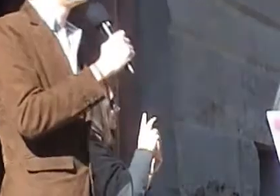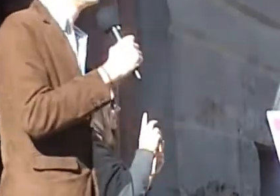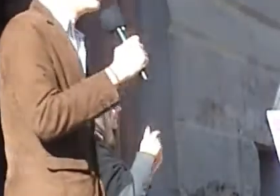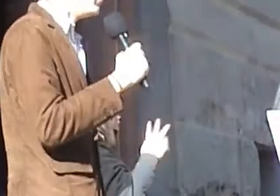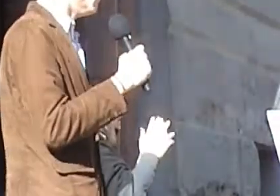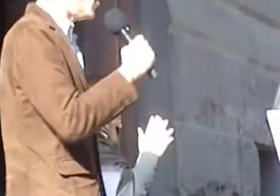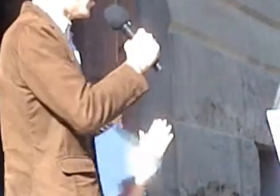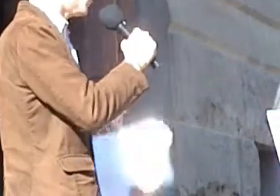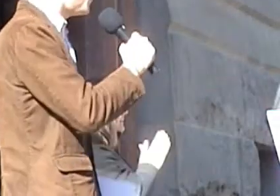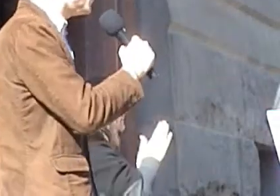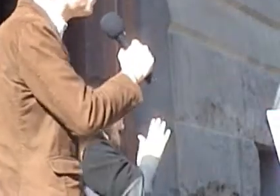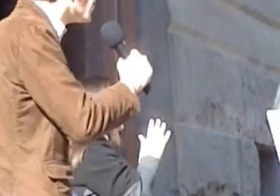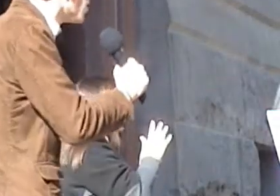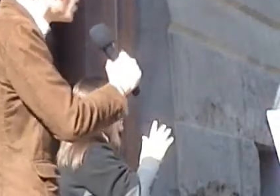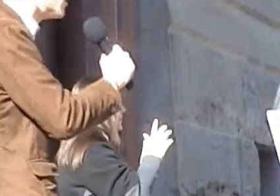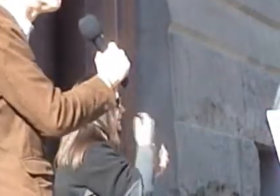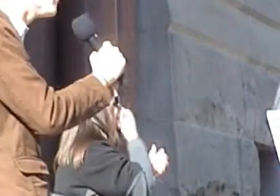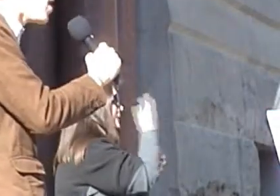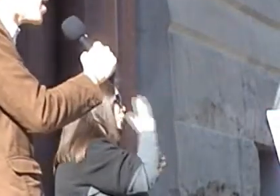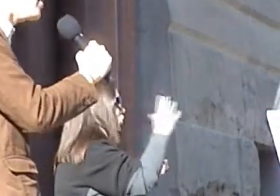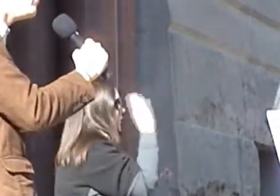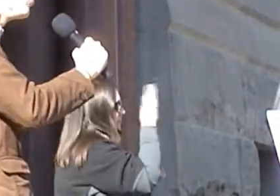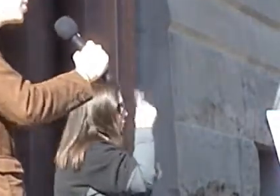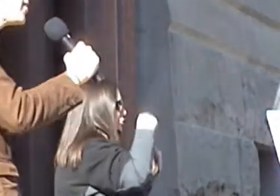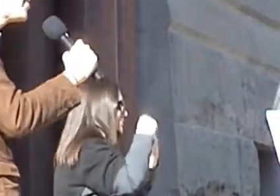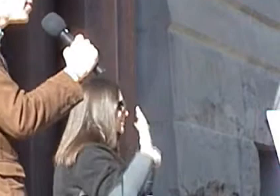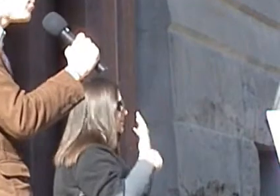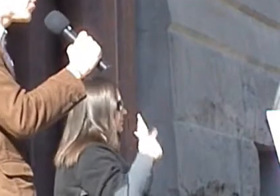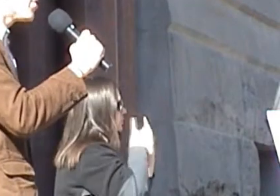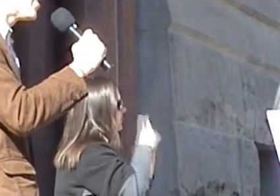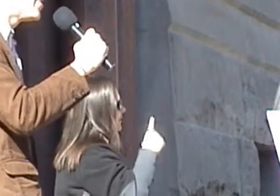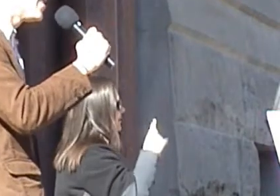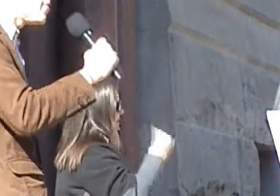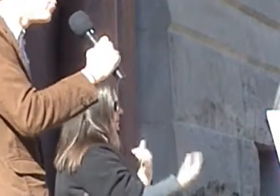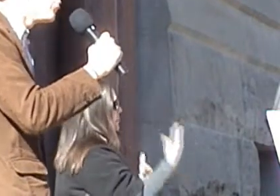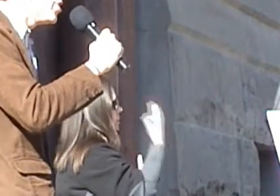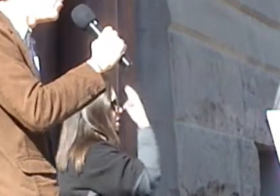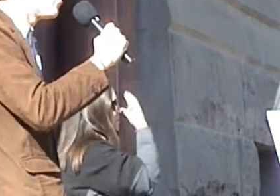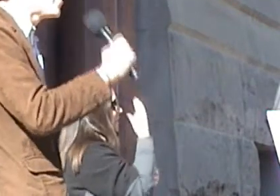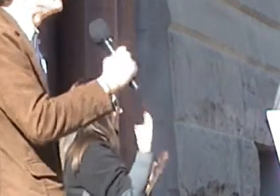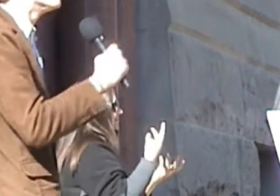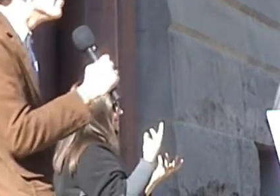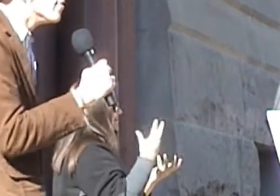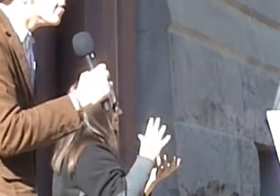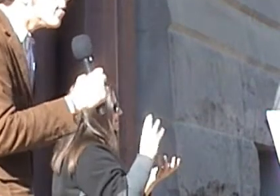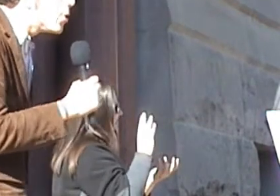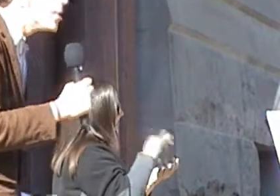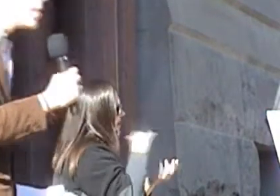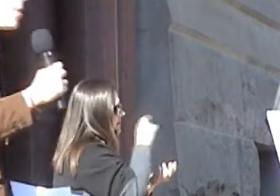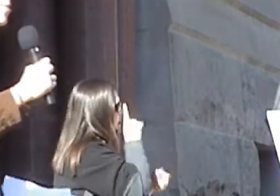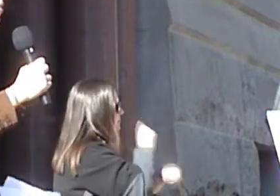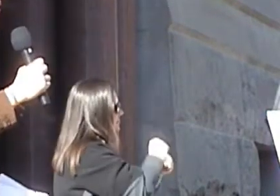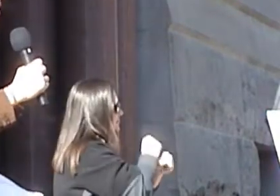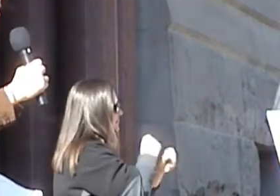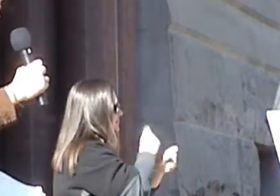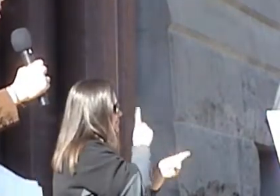and yell your speech, but I realized this morning that that's not really right. You